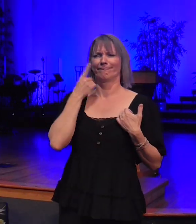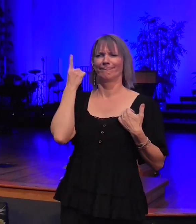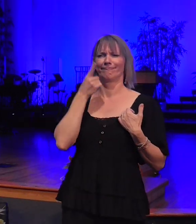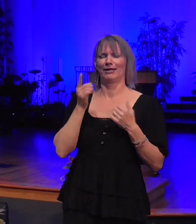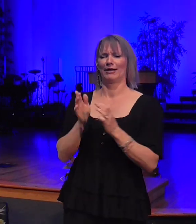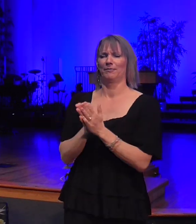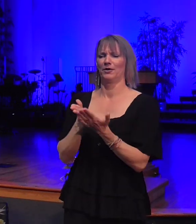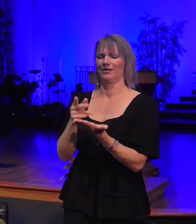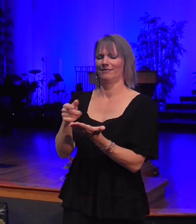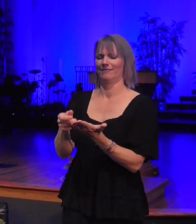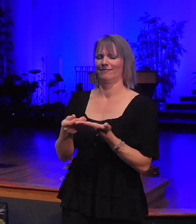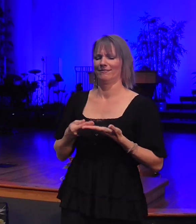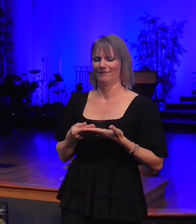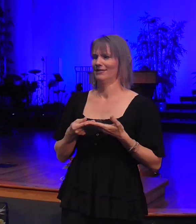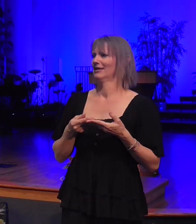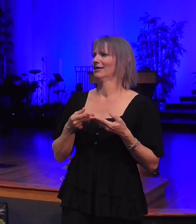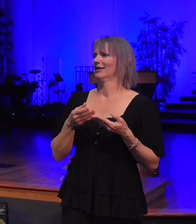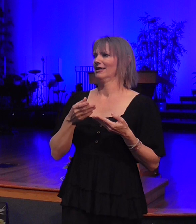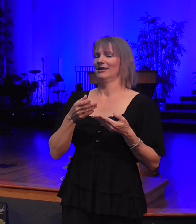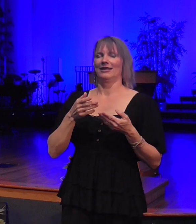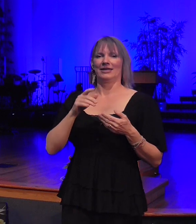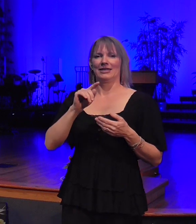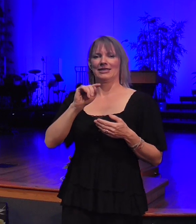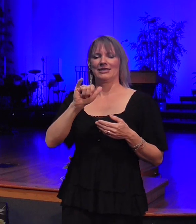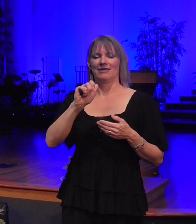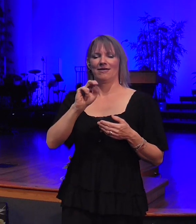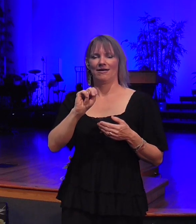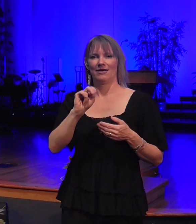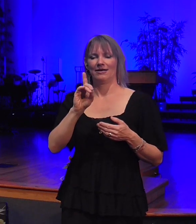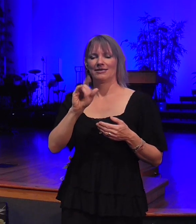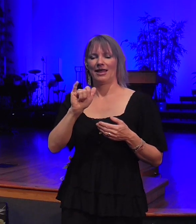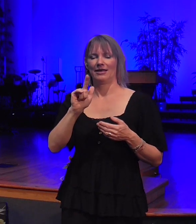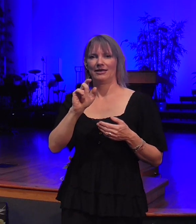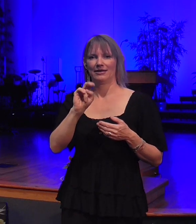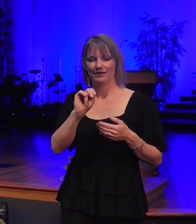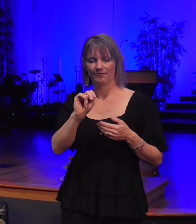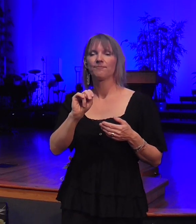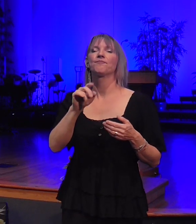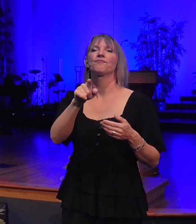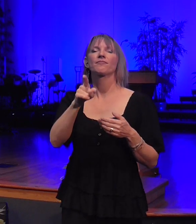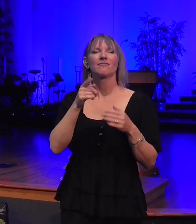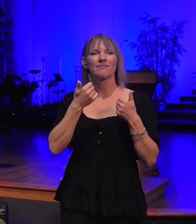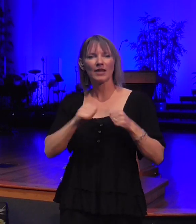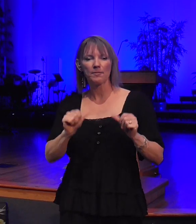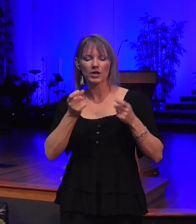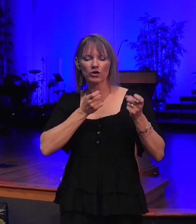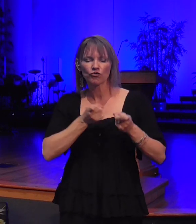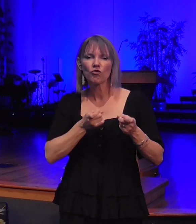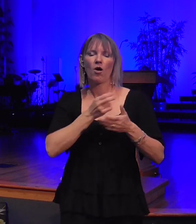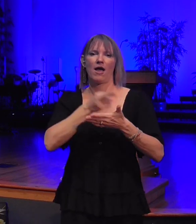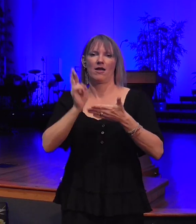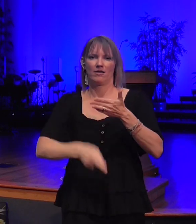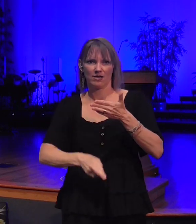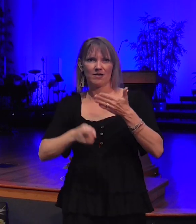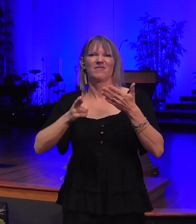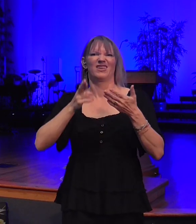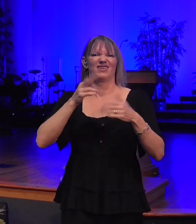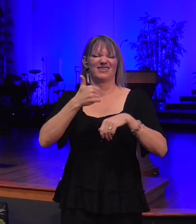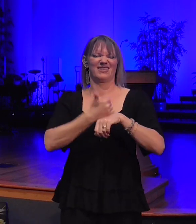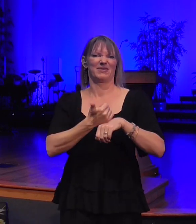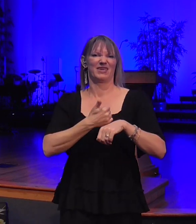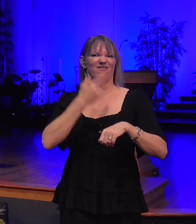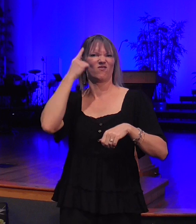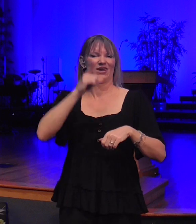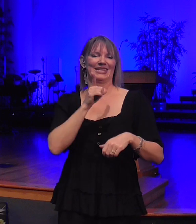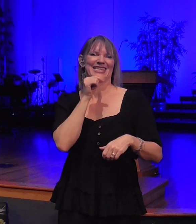following statement from Tian Dayton? "Attempting to control the outcome of events sets me up for disappointment." Thank